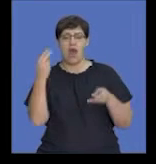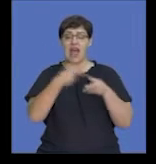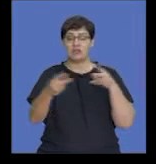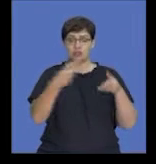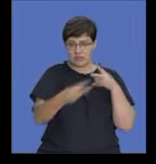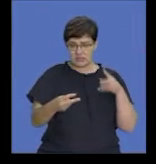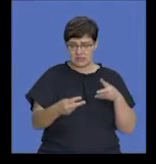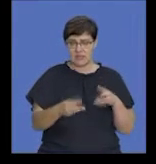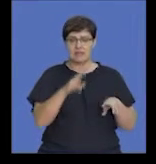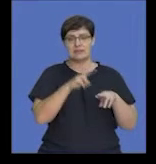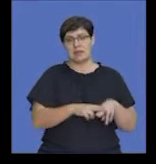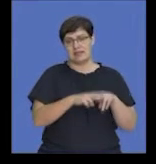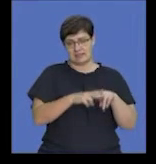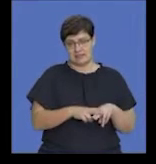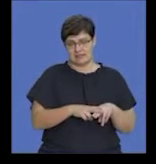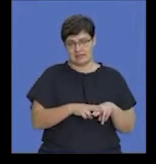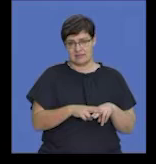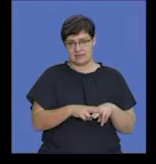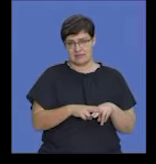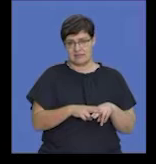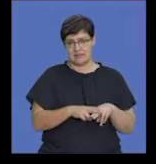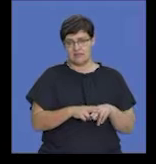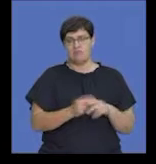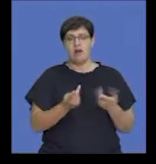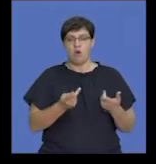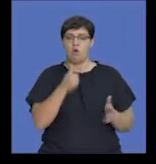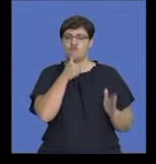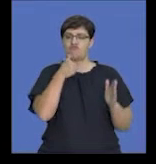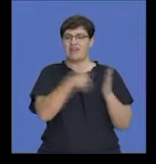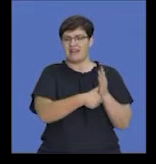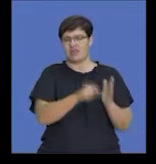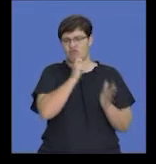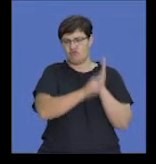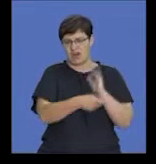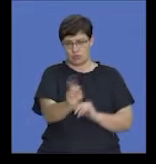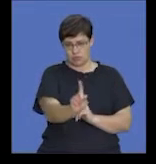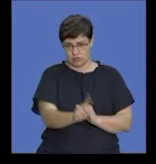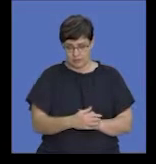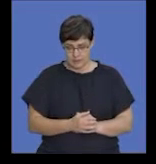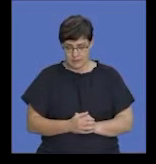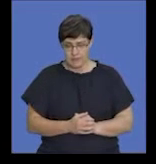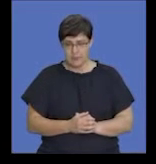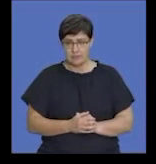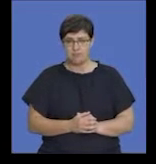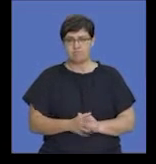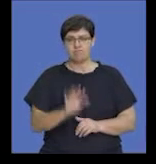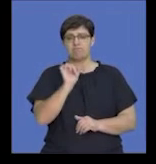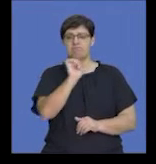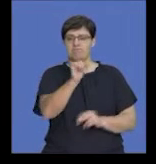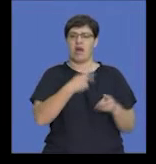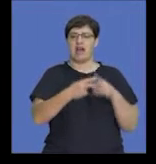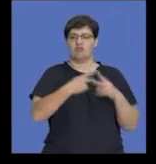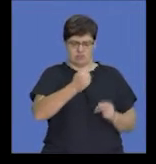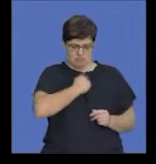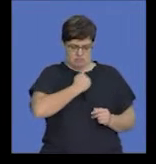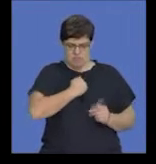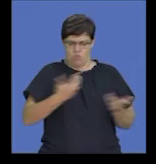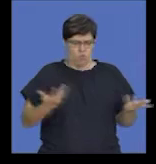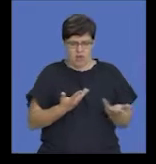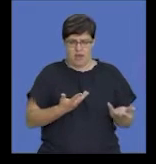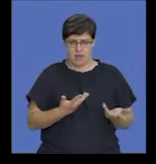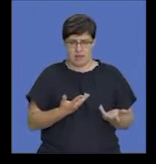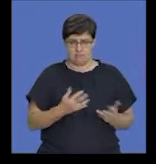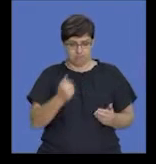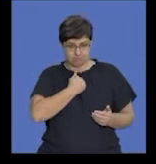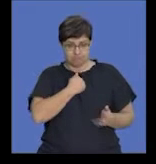would depend on the type of letter you are writing. So, let's firstly look at your address and where it should go. Your